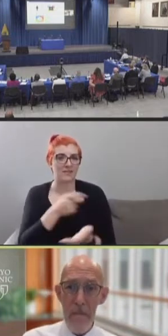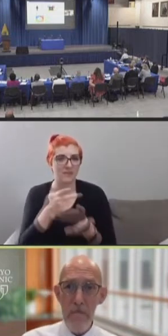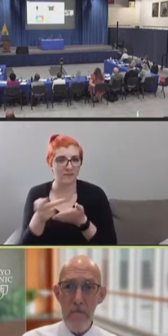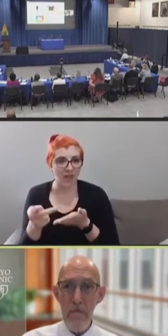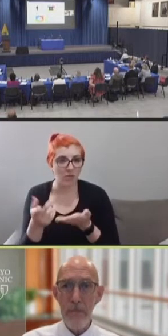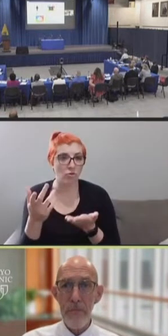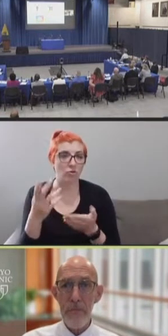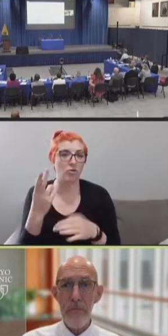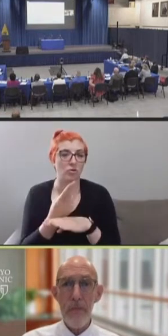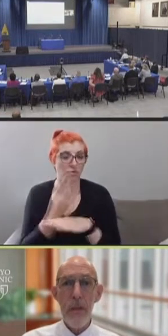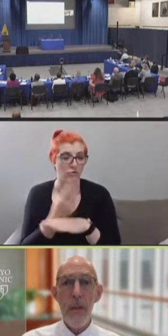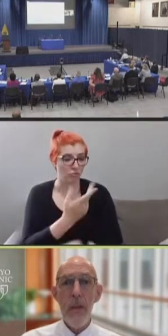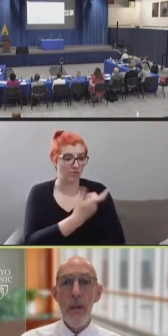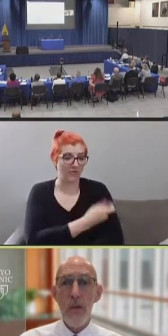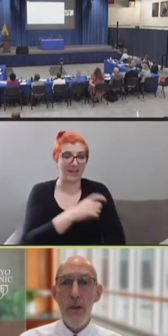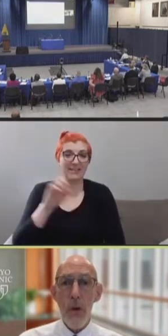slide.